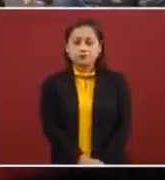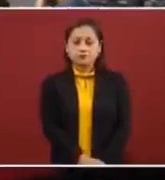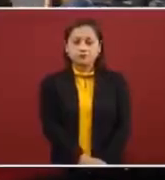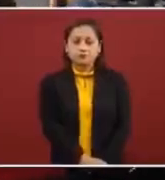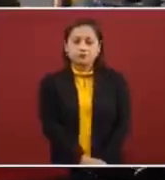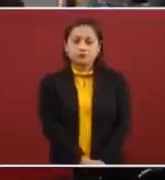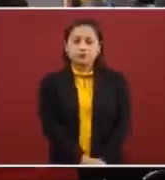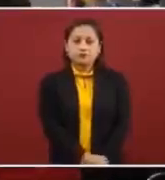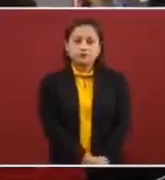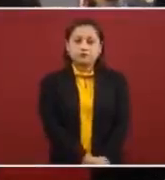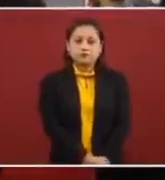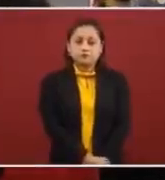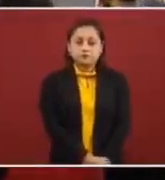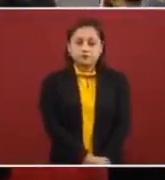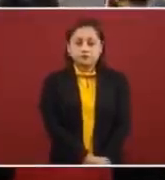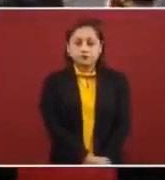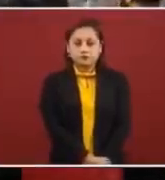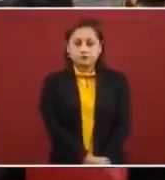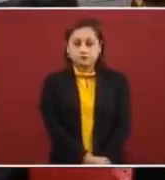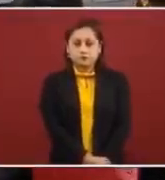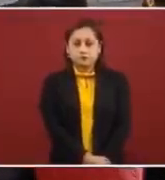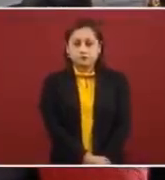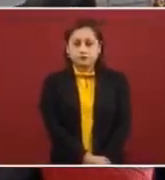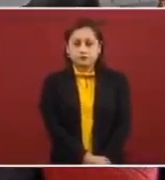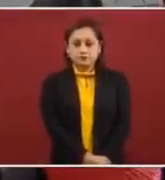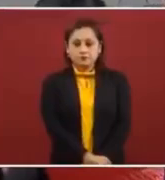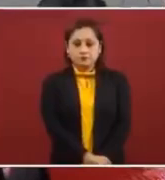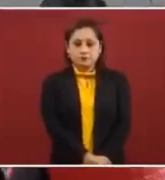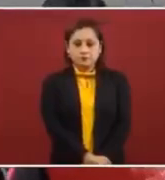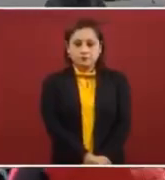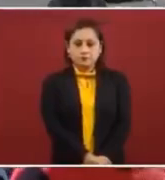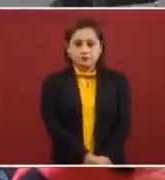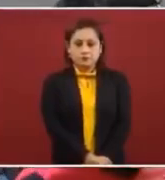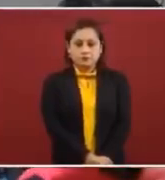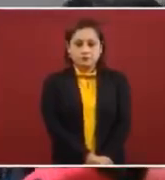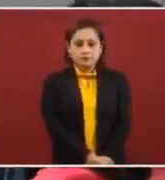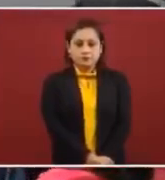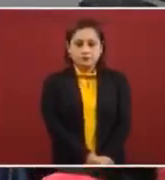Since they can't all, they don't have time to give everybody their prizes.